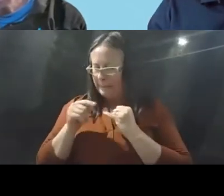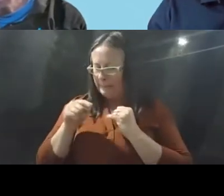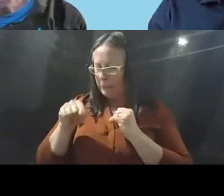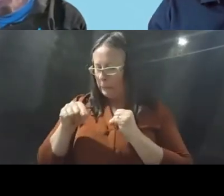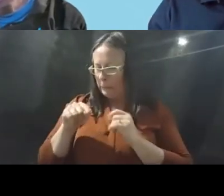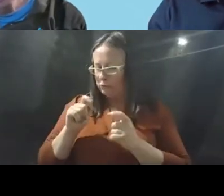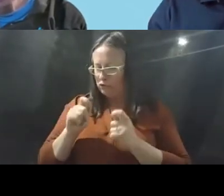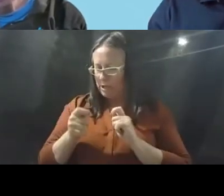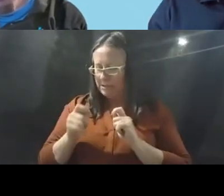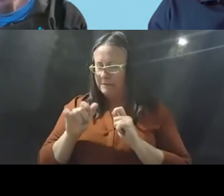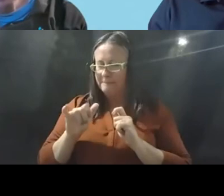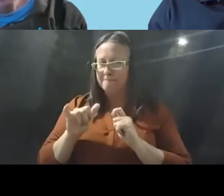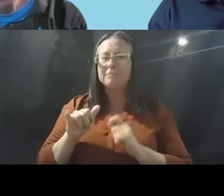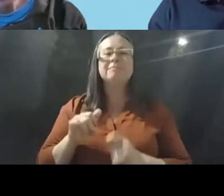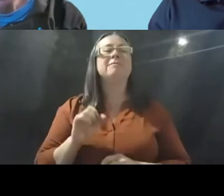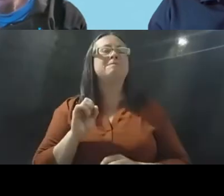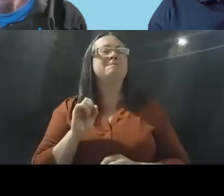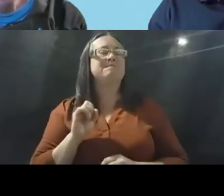All right.